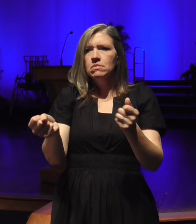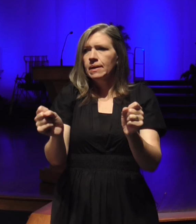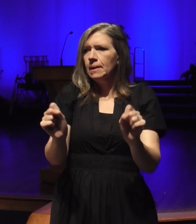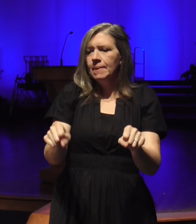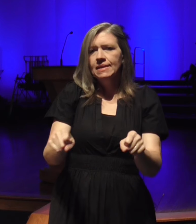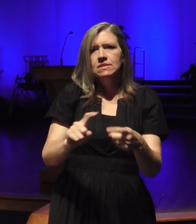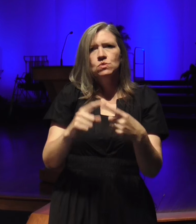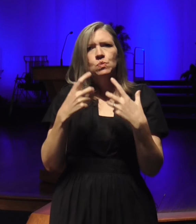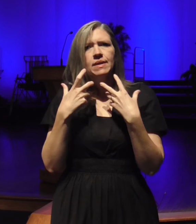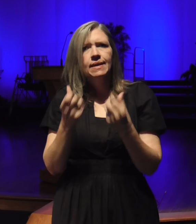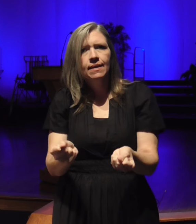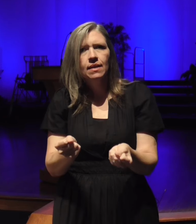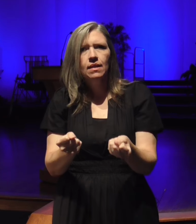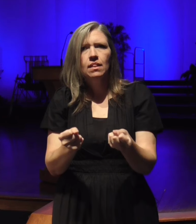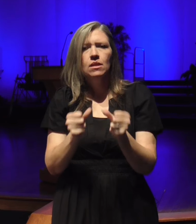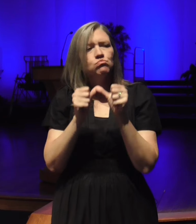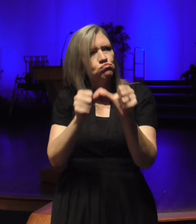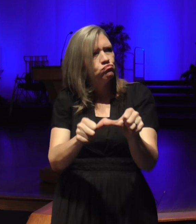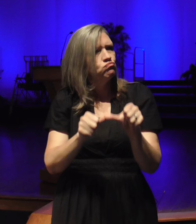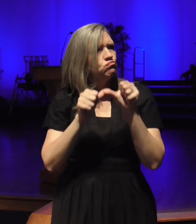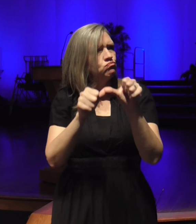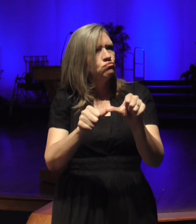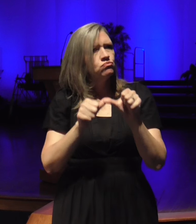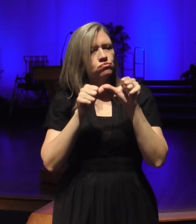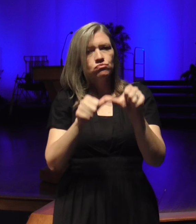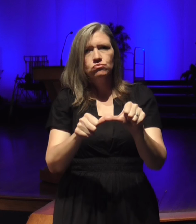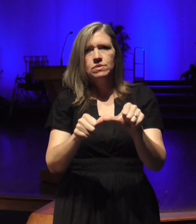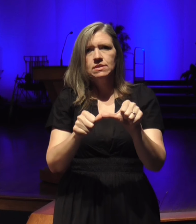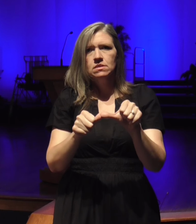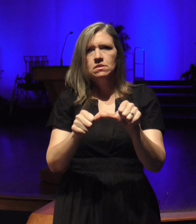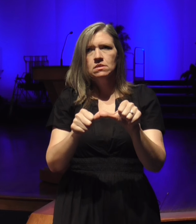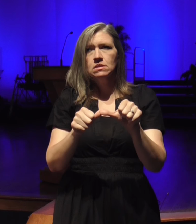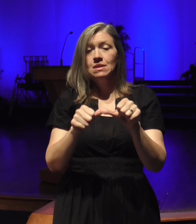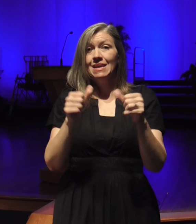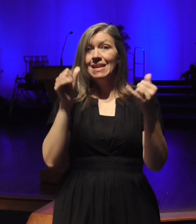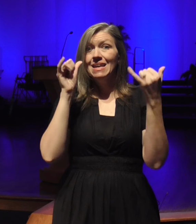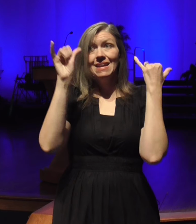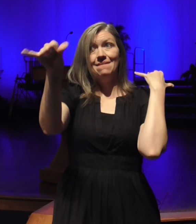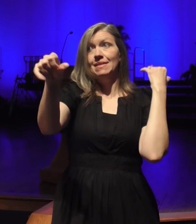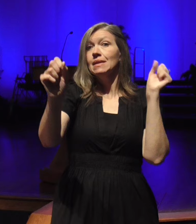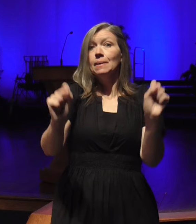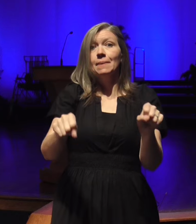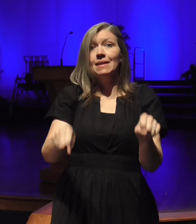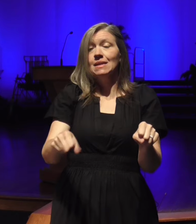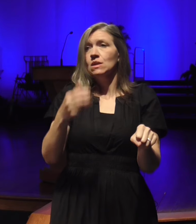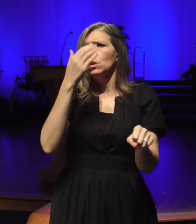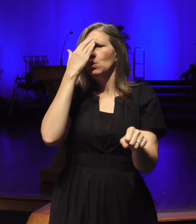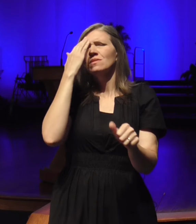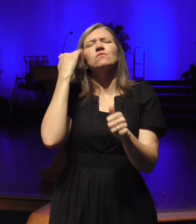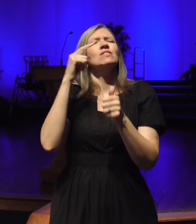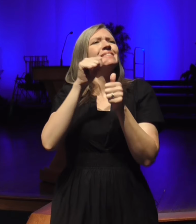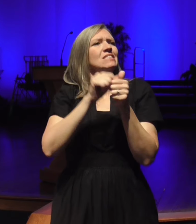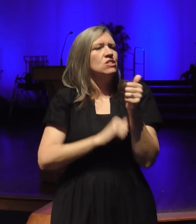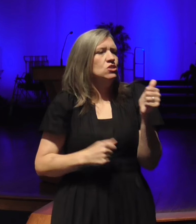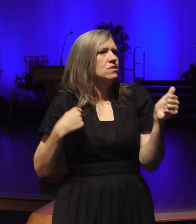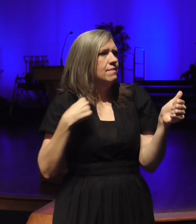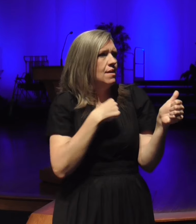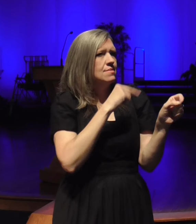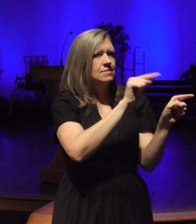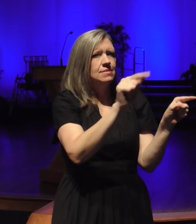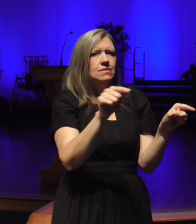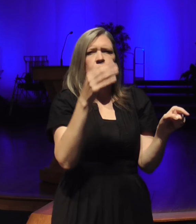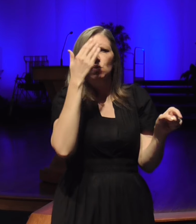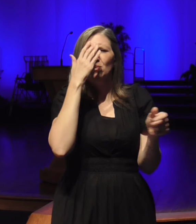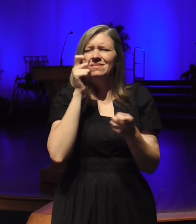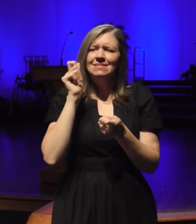to accomplish, that is inexhaustible in its capacity to heal, that